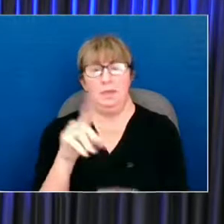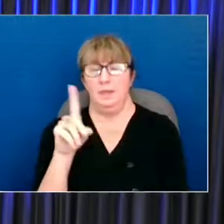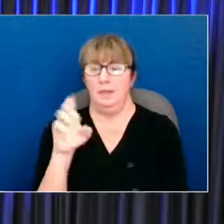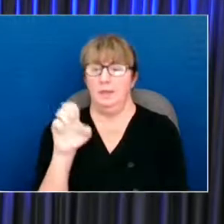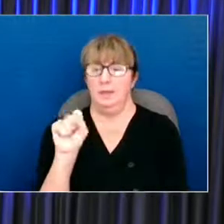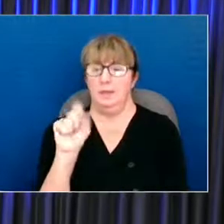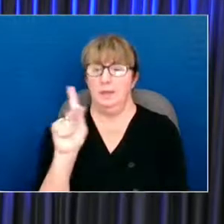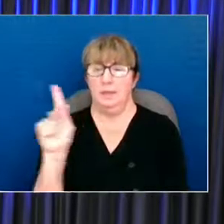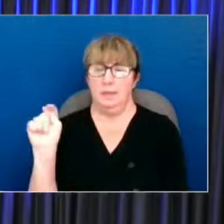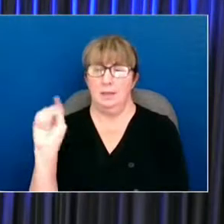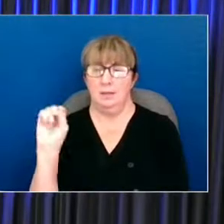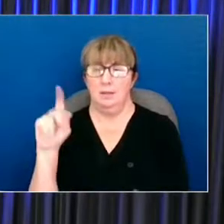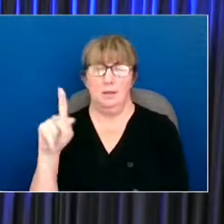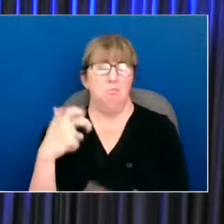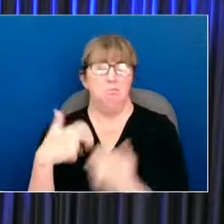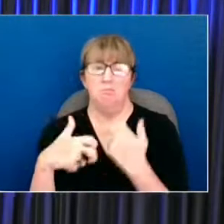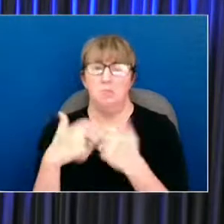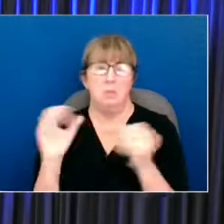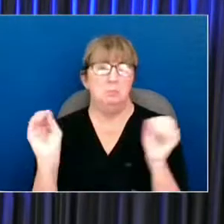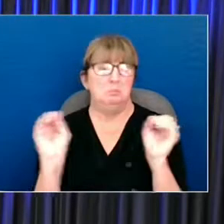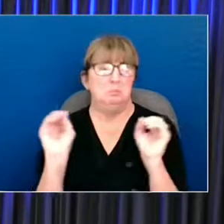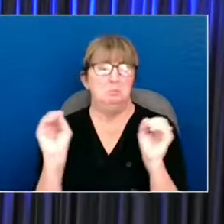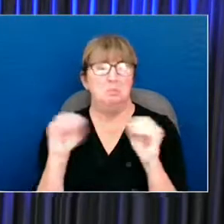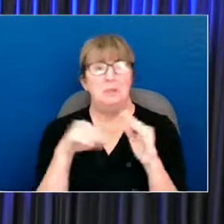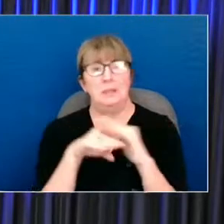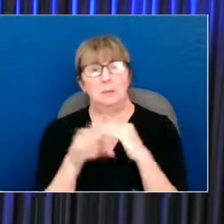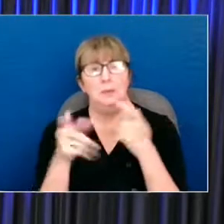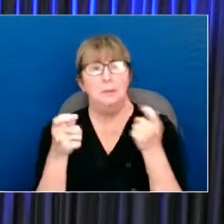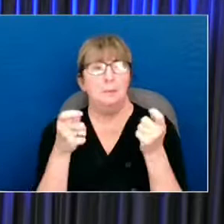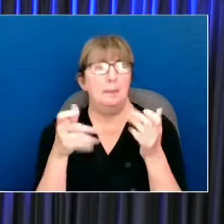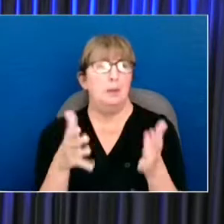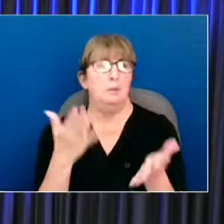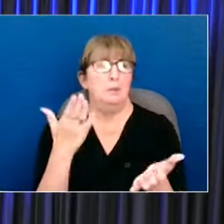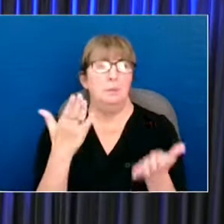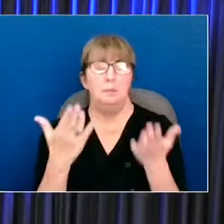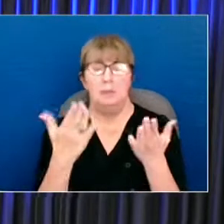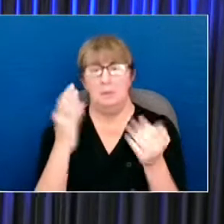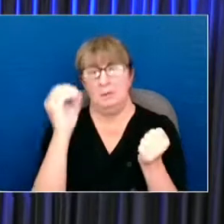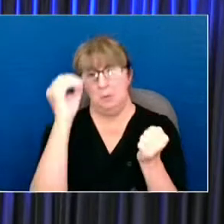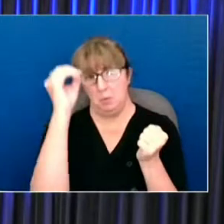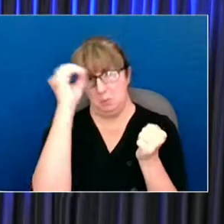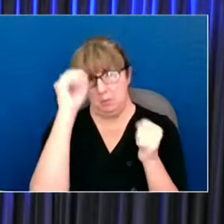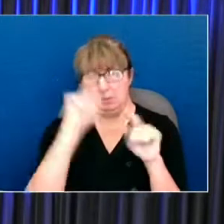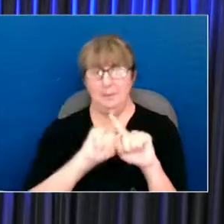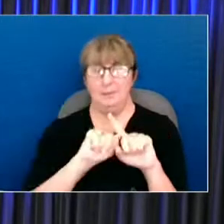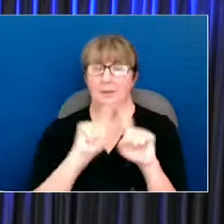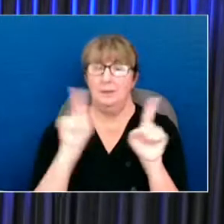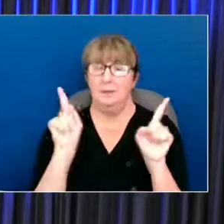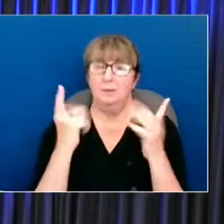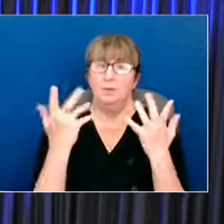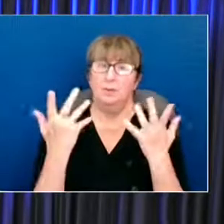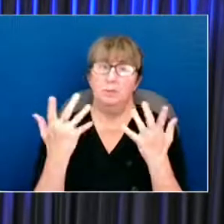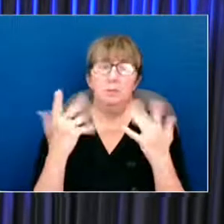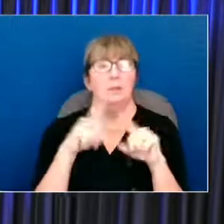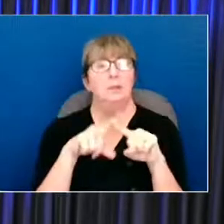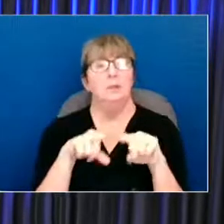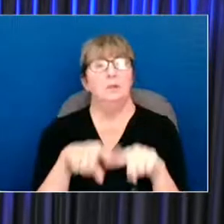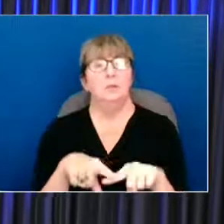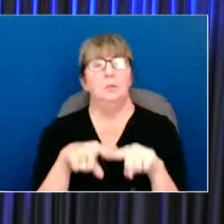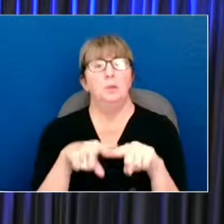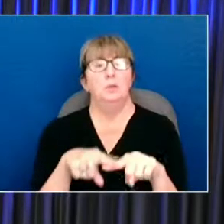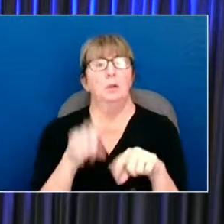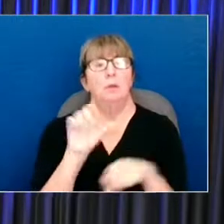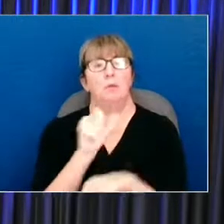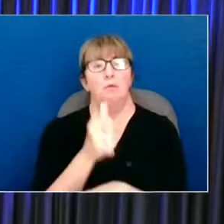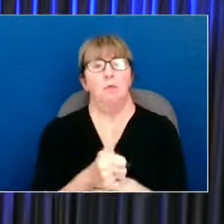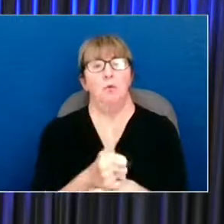it. Accessibility managers may have a different opinion, but again, it'll depend on the format of